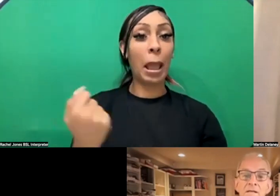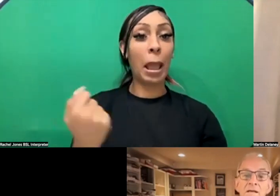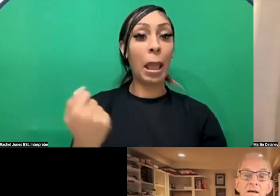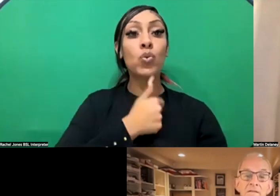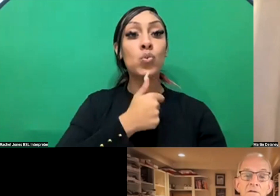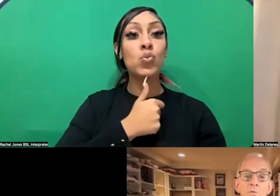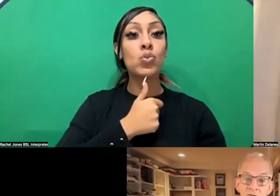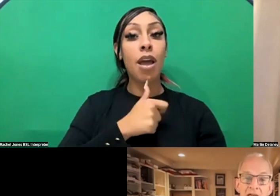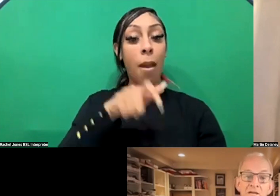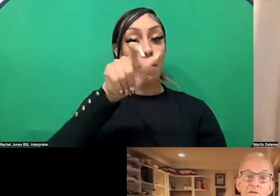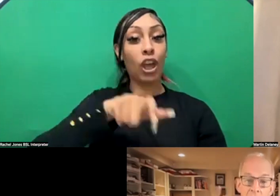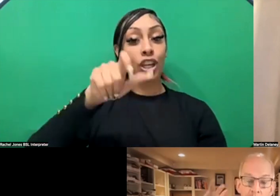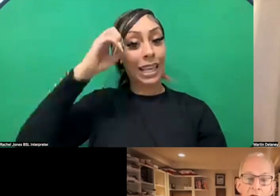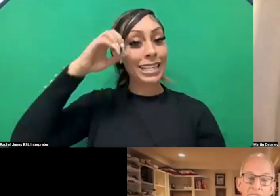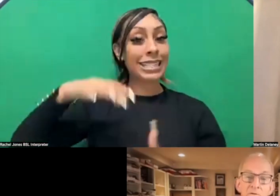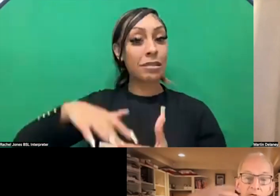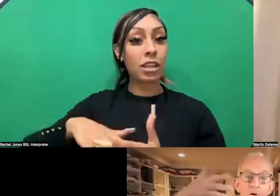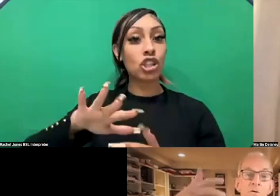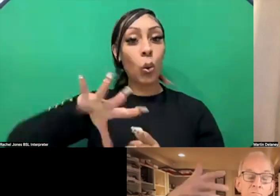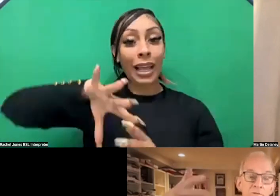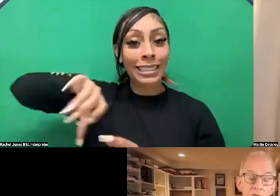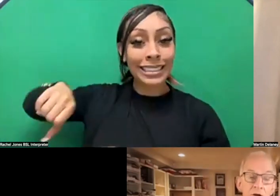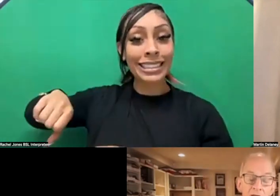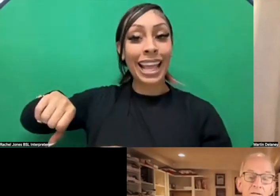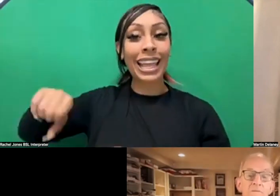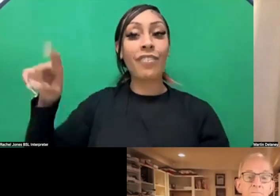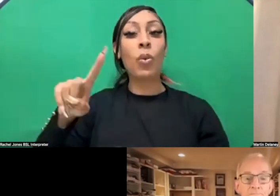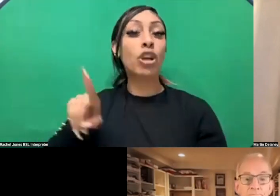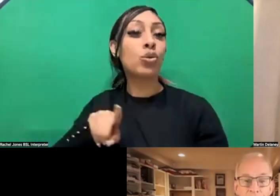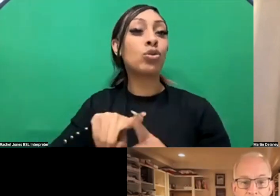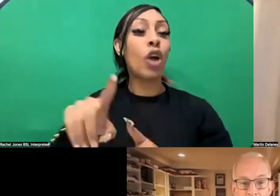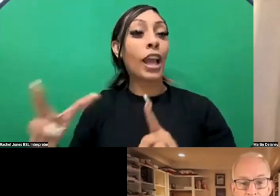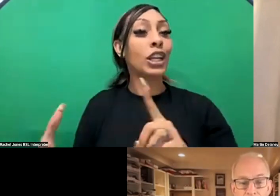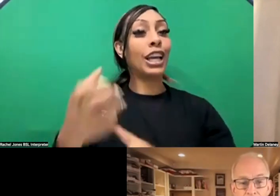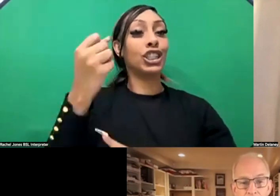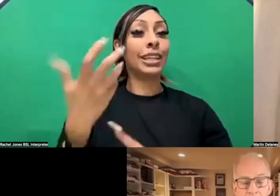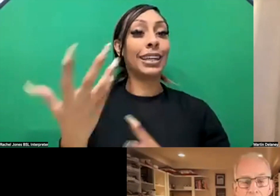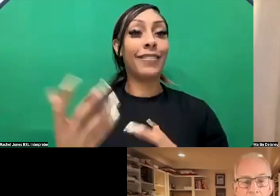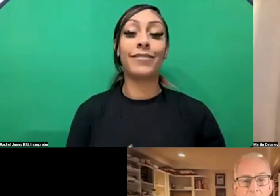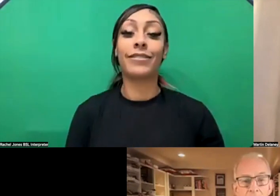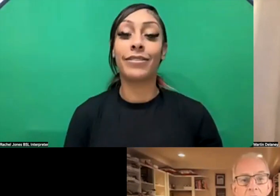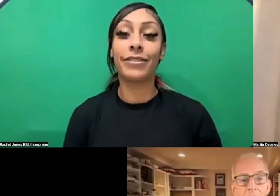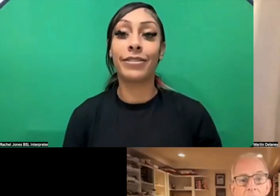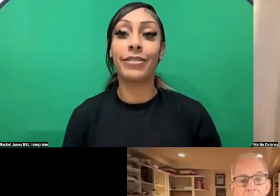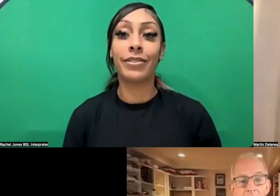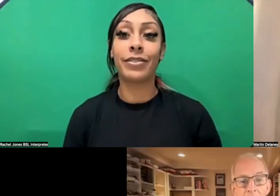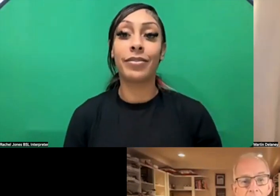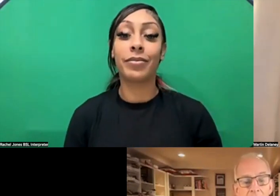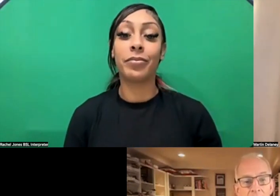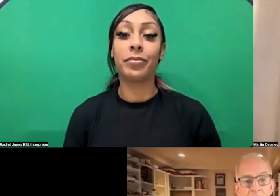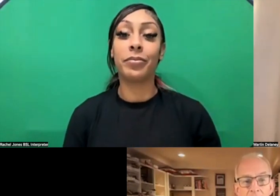experiences that don't take you away from your goal of what you're trying to do. Yeah, very important, I think.